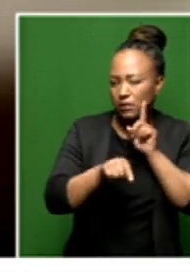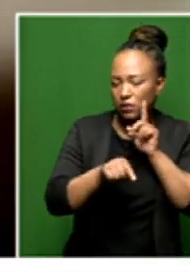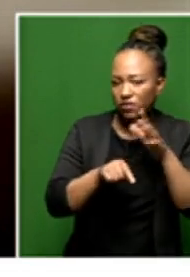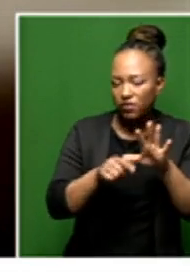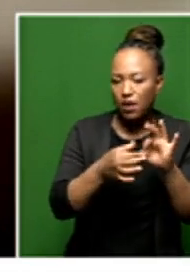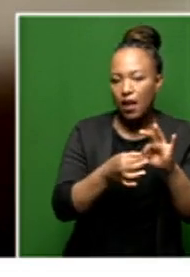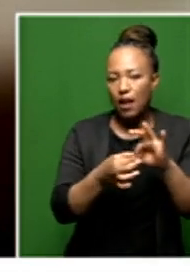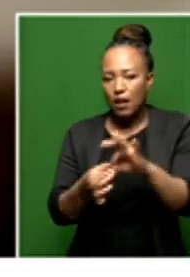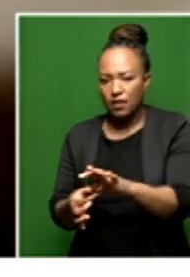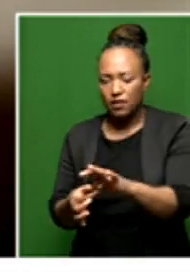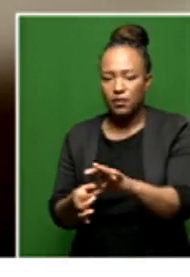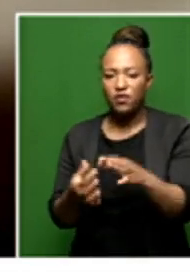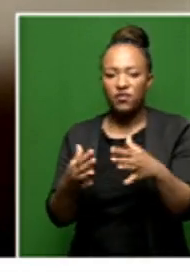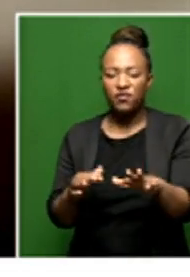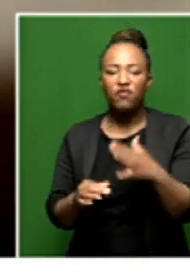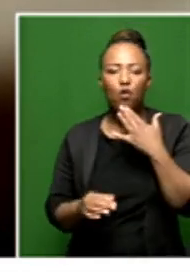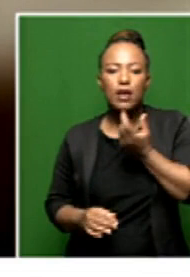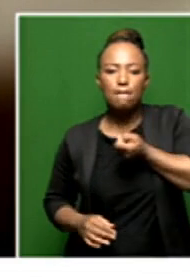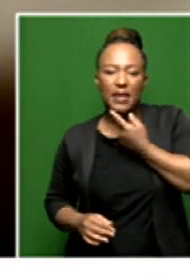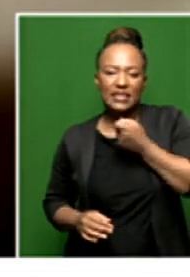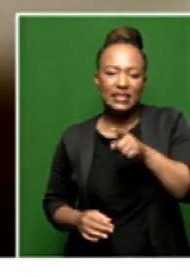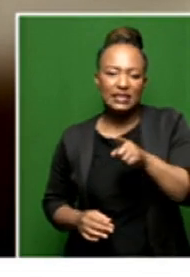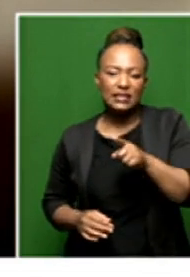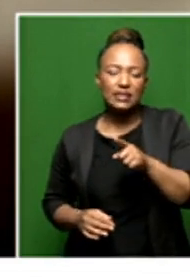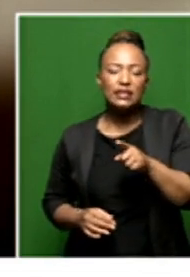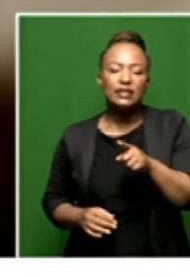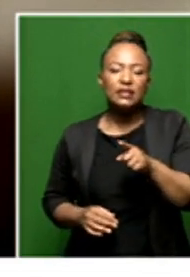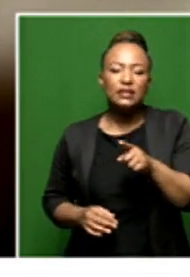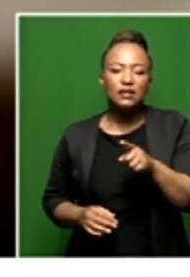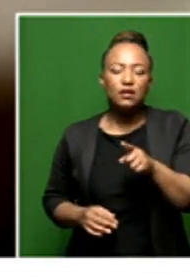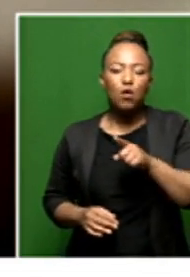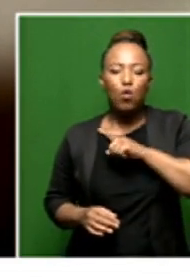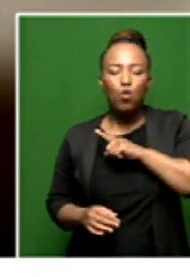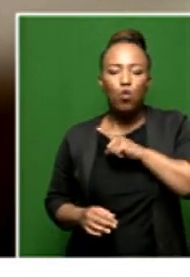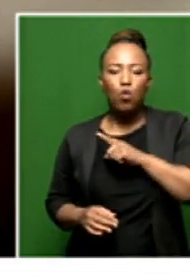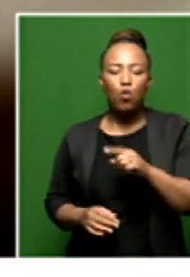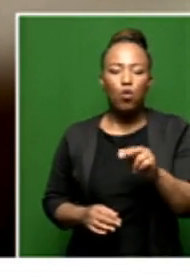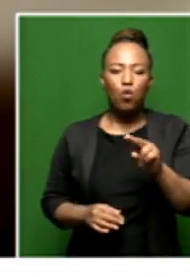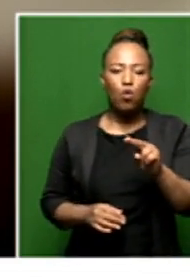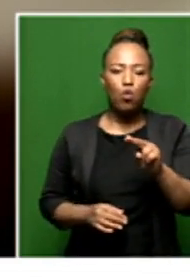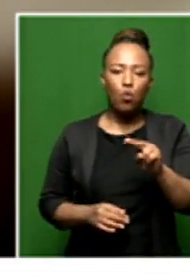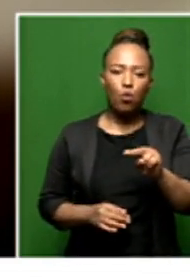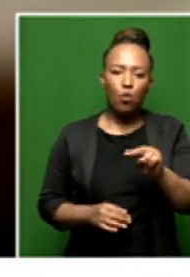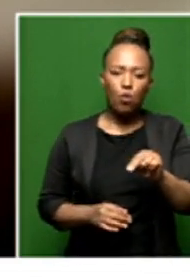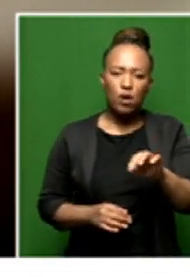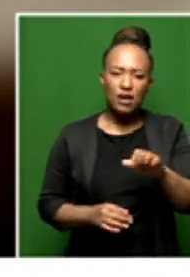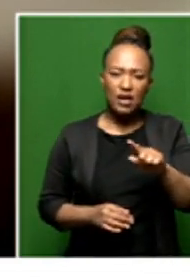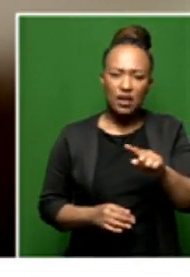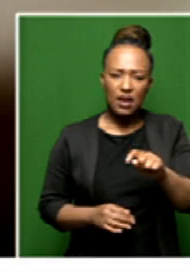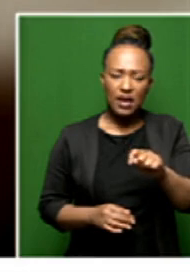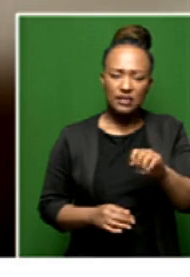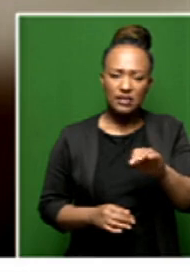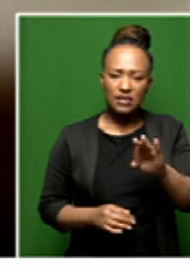to something so far from medicine, but basically we're promoting a Netflix model in terms of